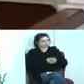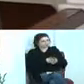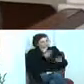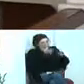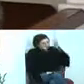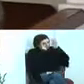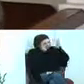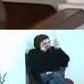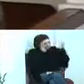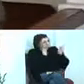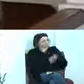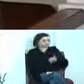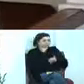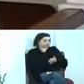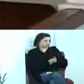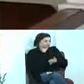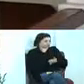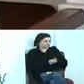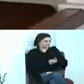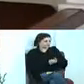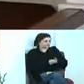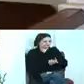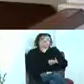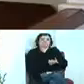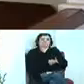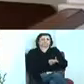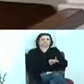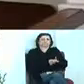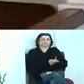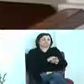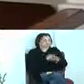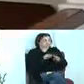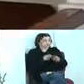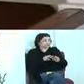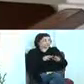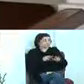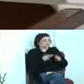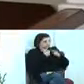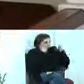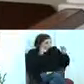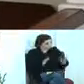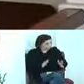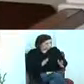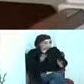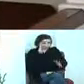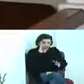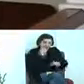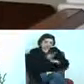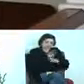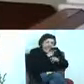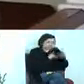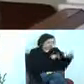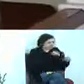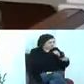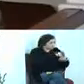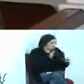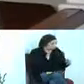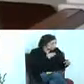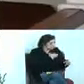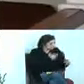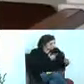The enemy will use the people in our lives, in our history, in